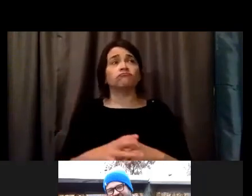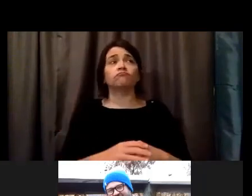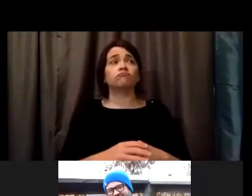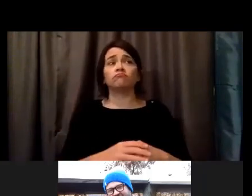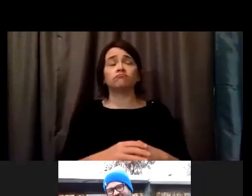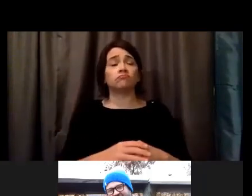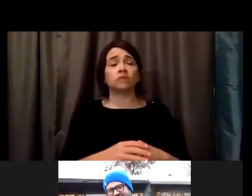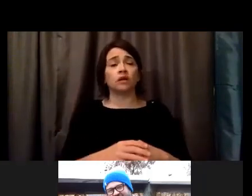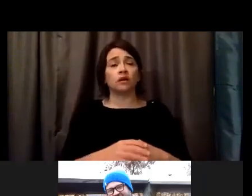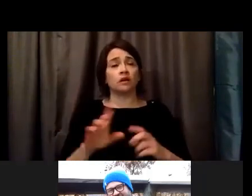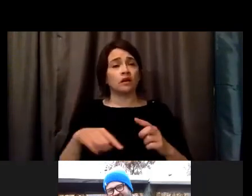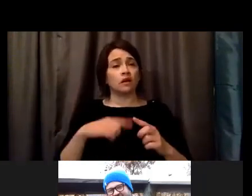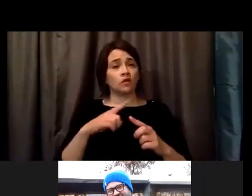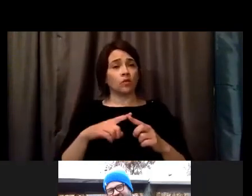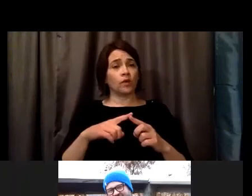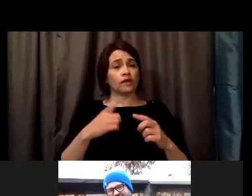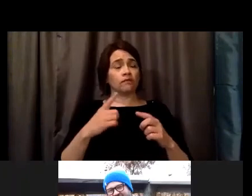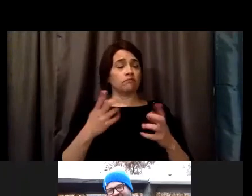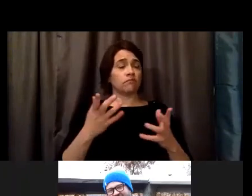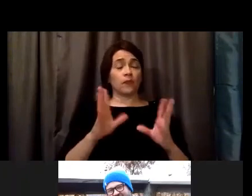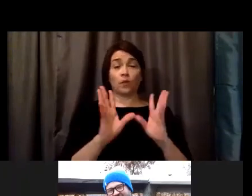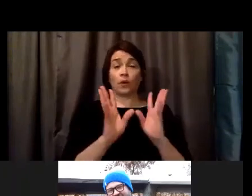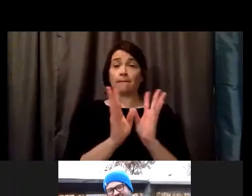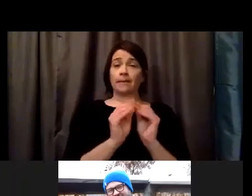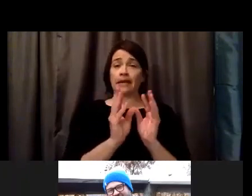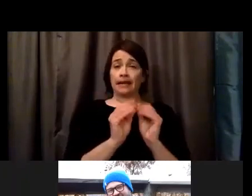had meetings or symposiums or